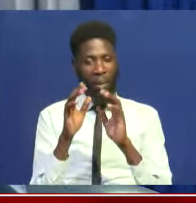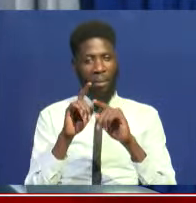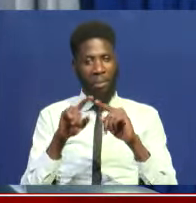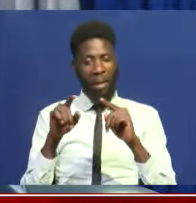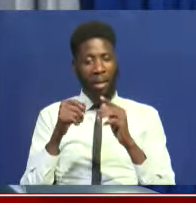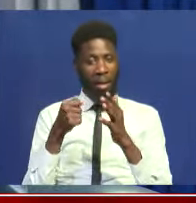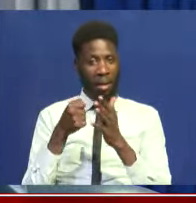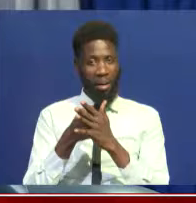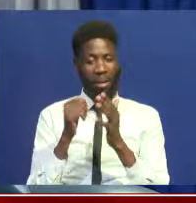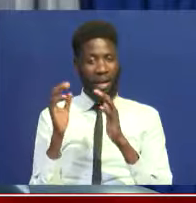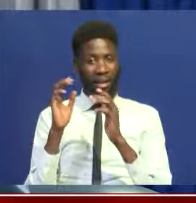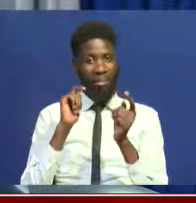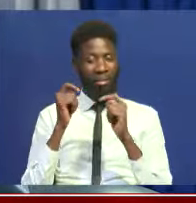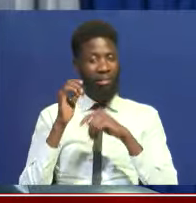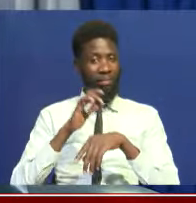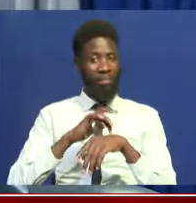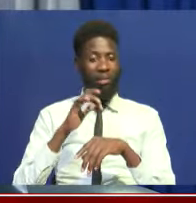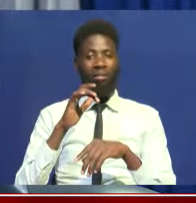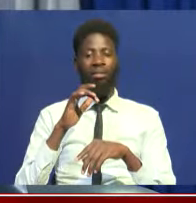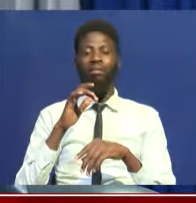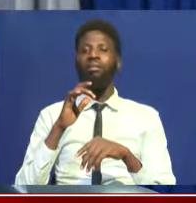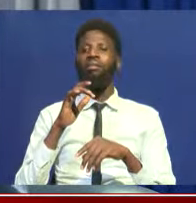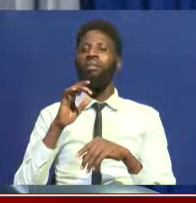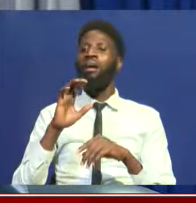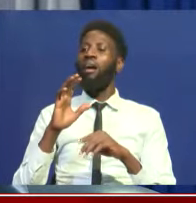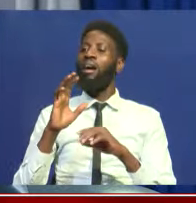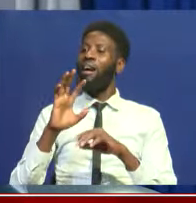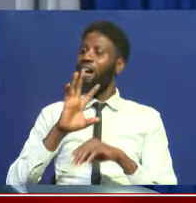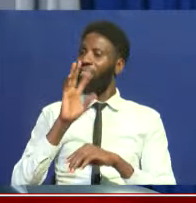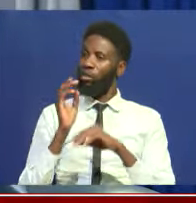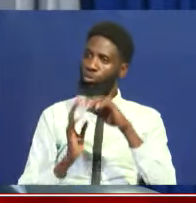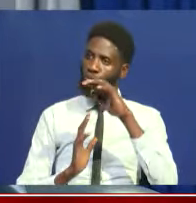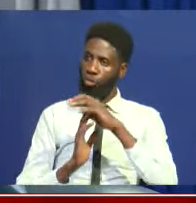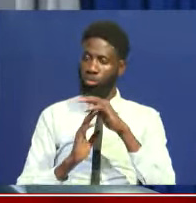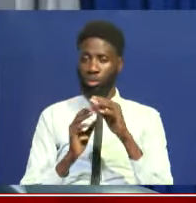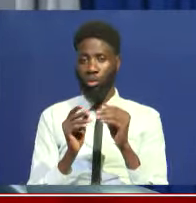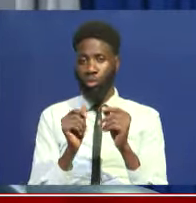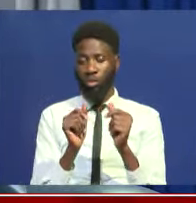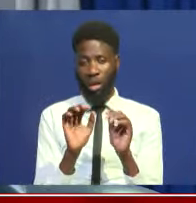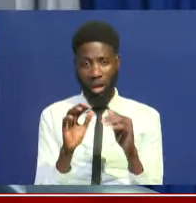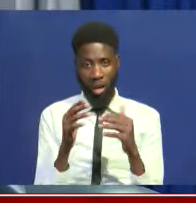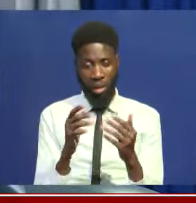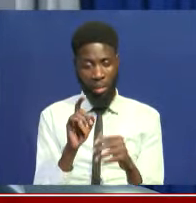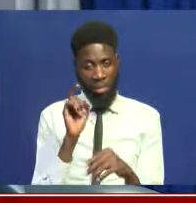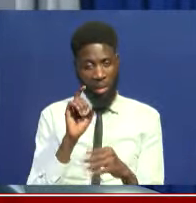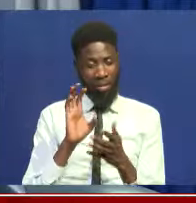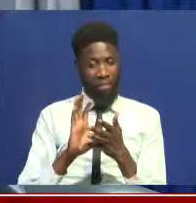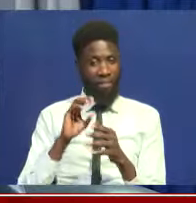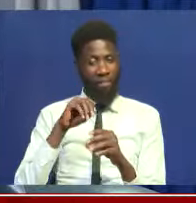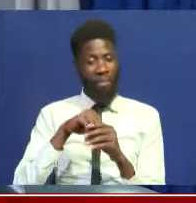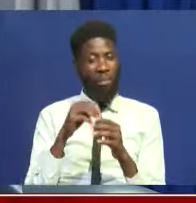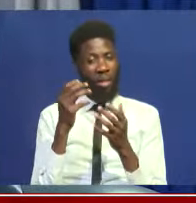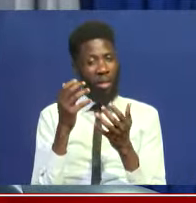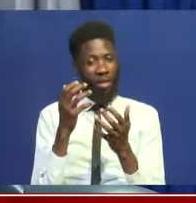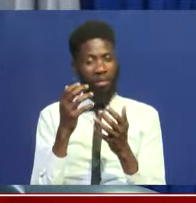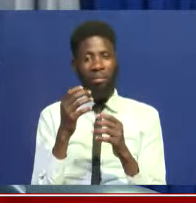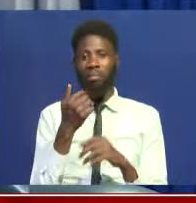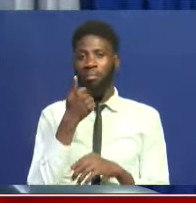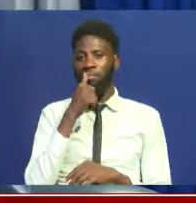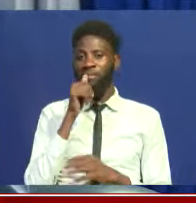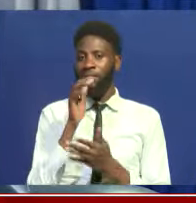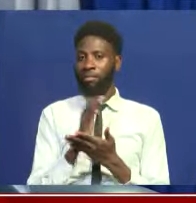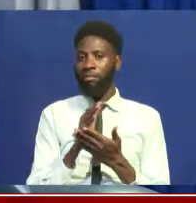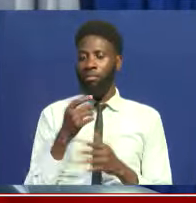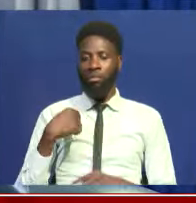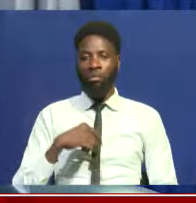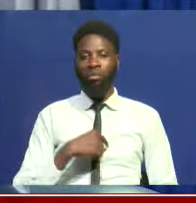the low-income earners. Now, to deal with these challenges, we require quite some investment, especially from the private sector, and we just want